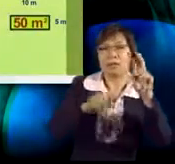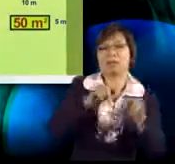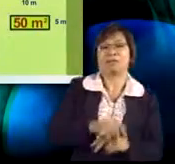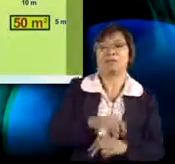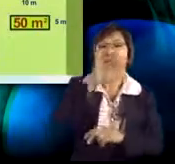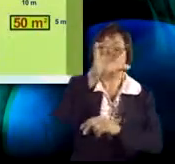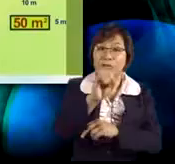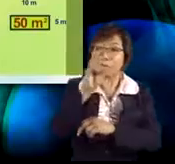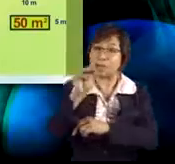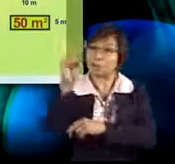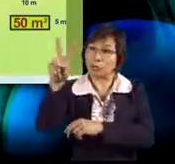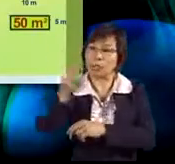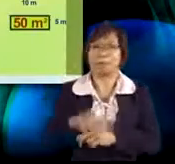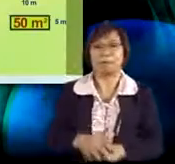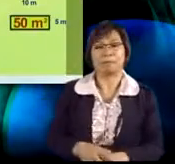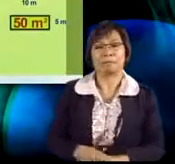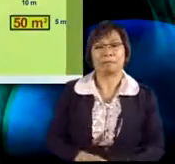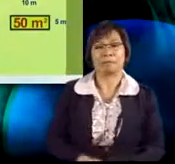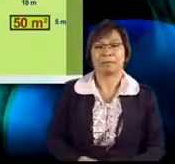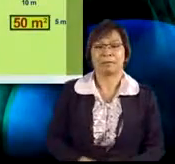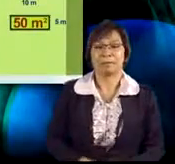meters square.